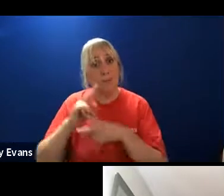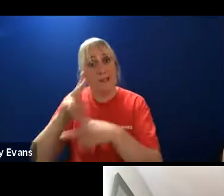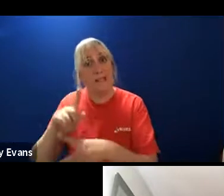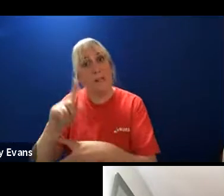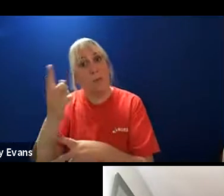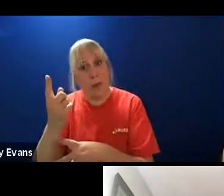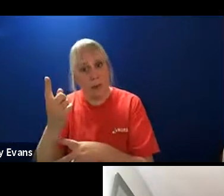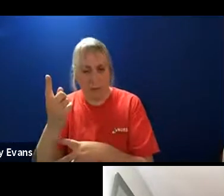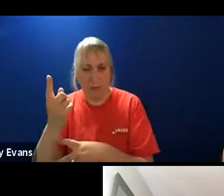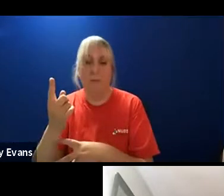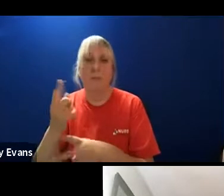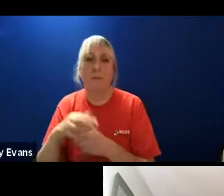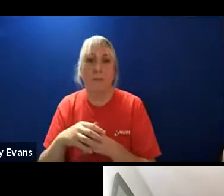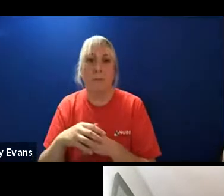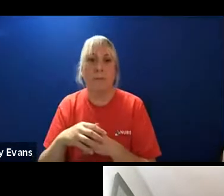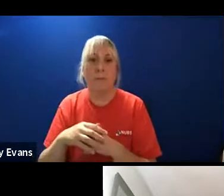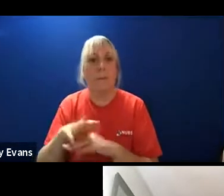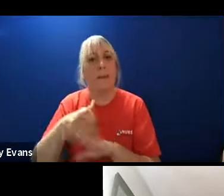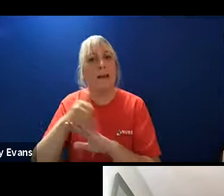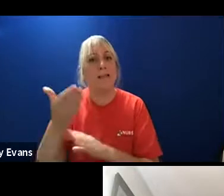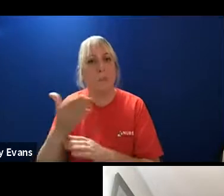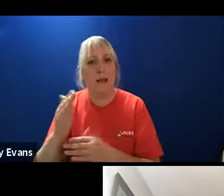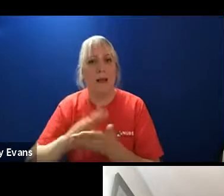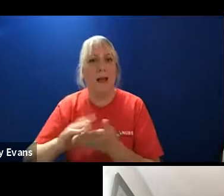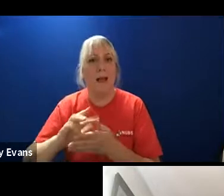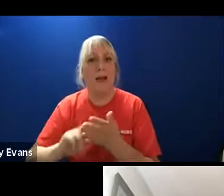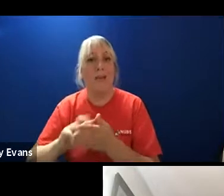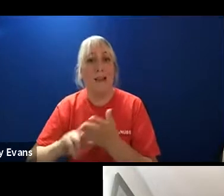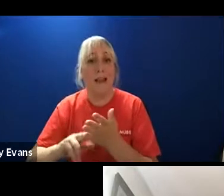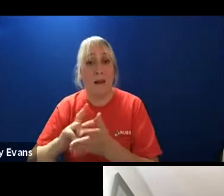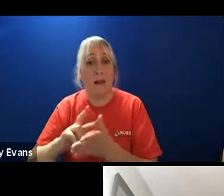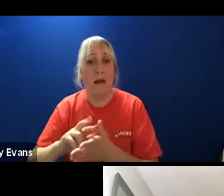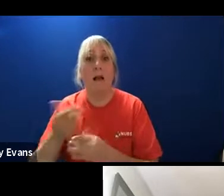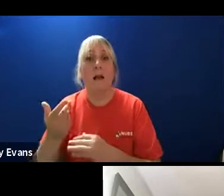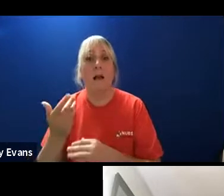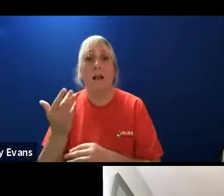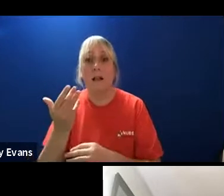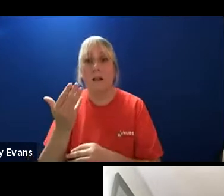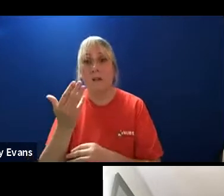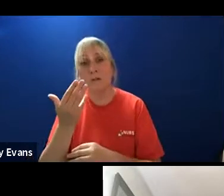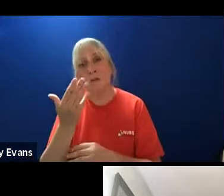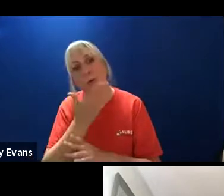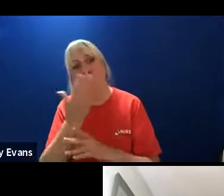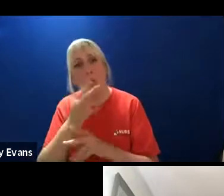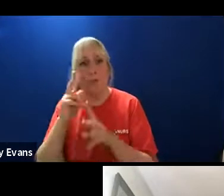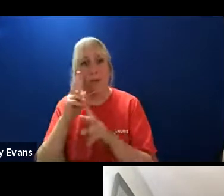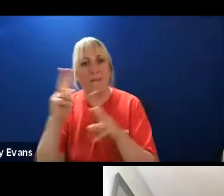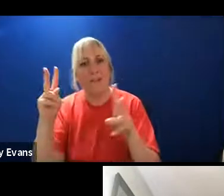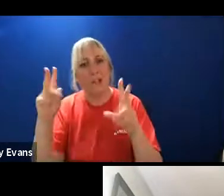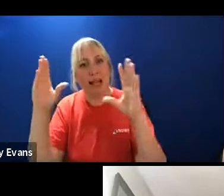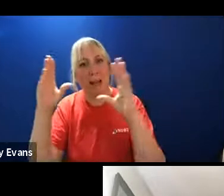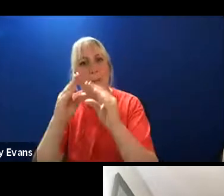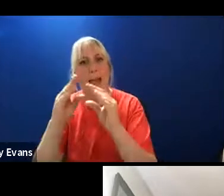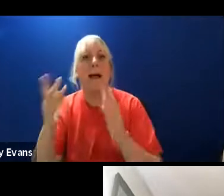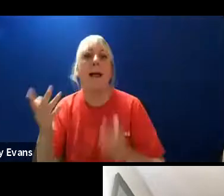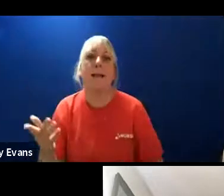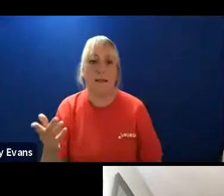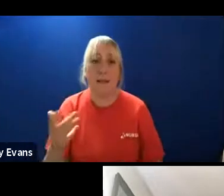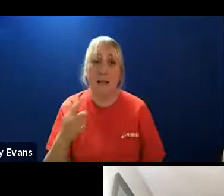Maria in Havana, which was a school for the visually impaired. But we have over the years visited other special schools. But I